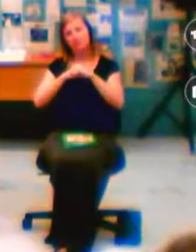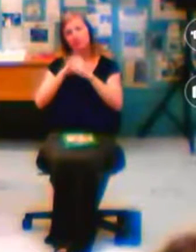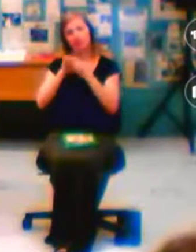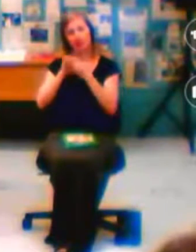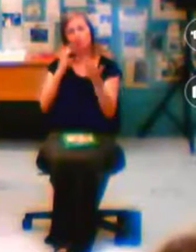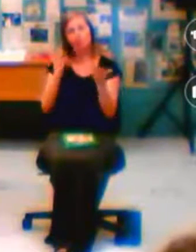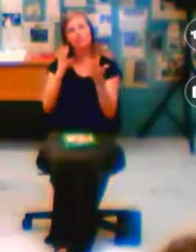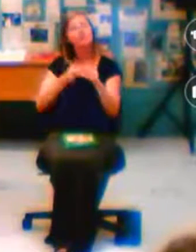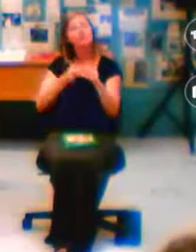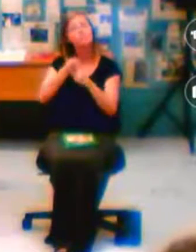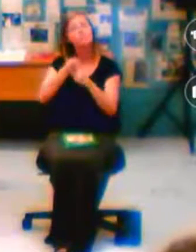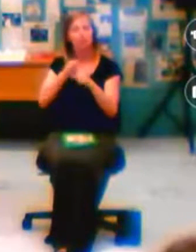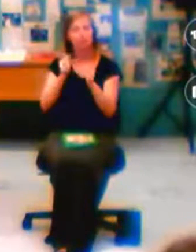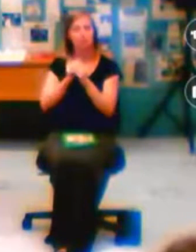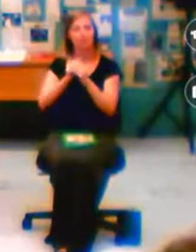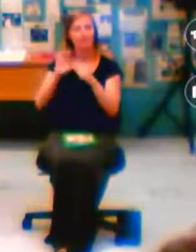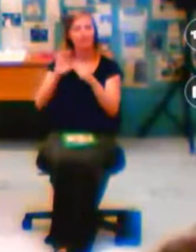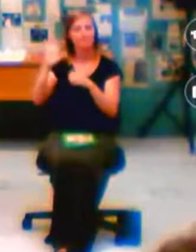that.